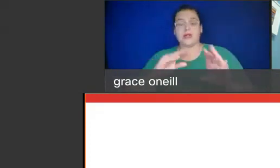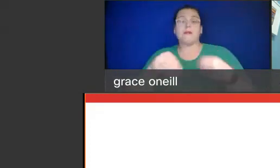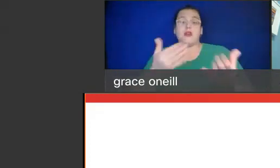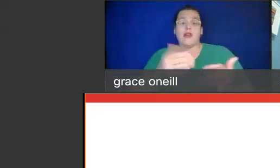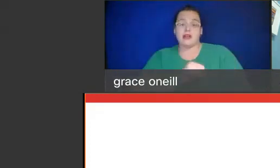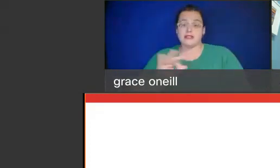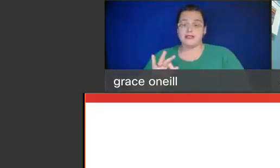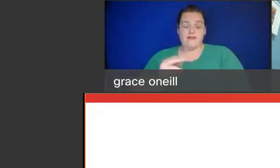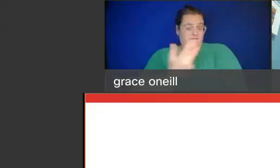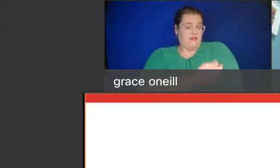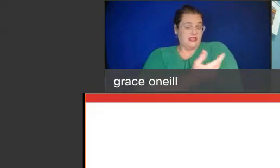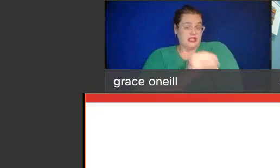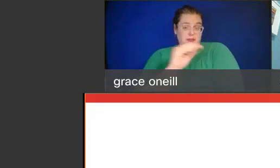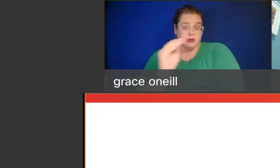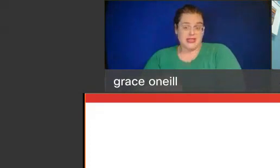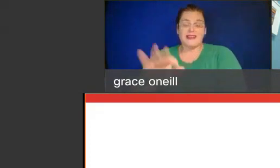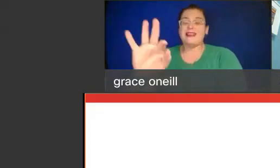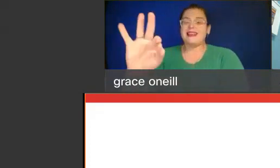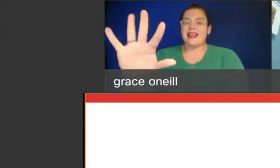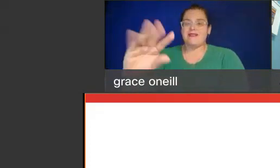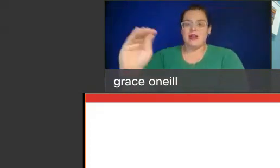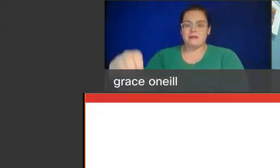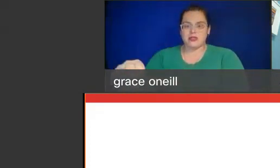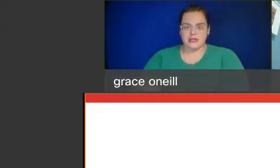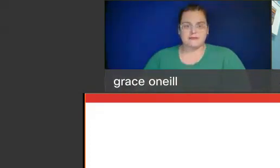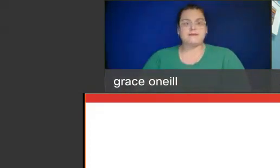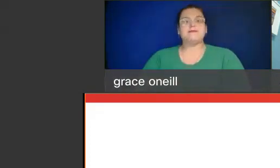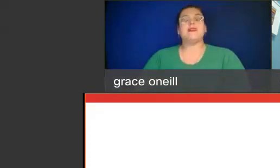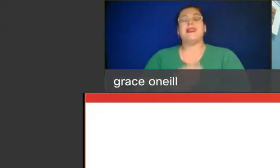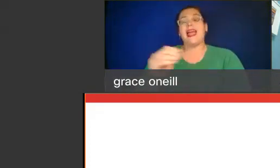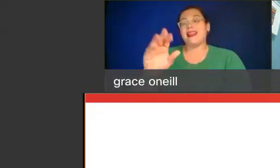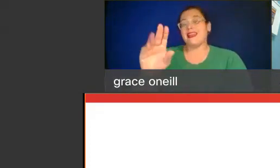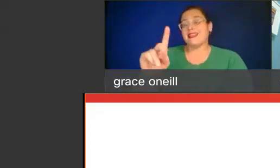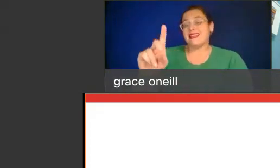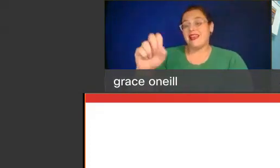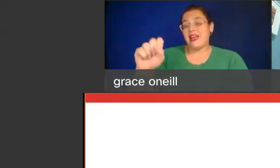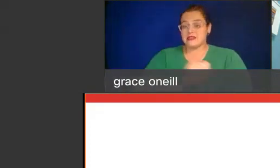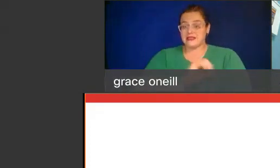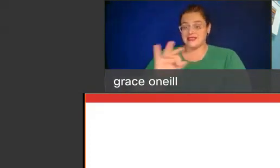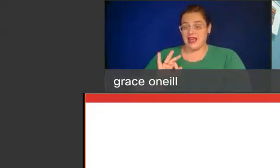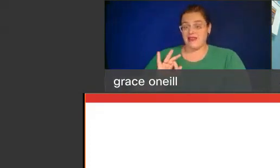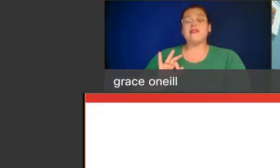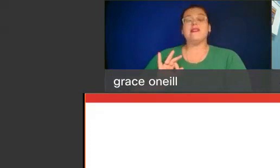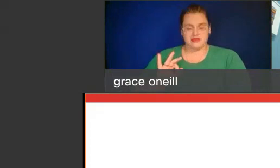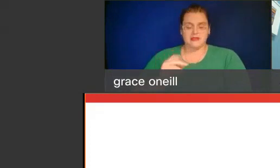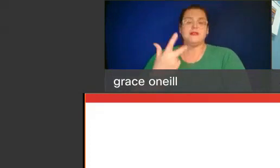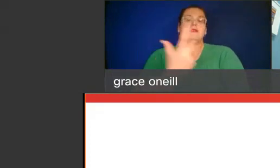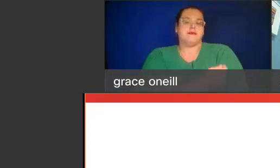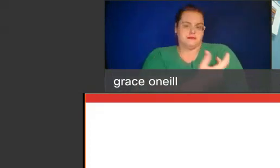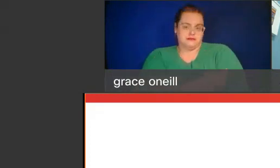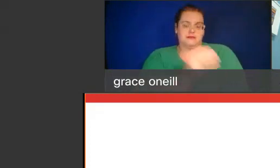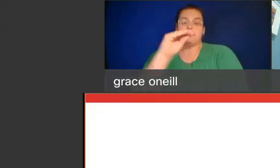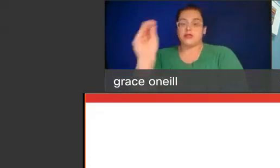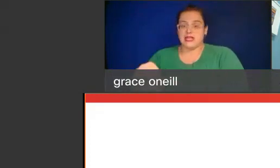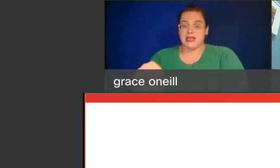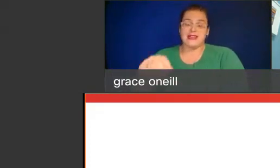at 95%. And among DDS staff, the vaccination rate is at